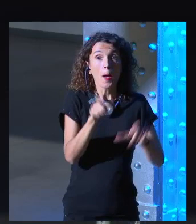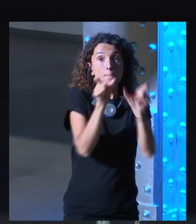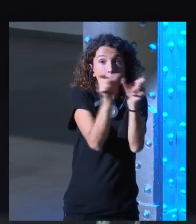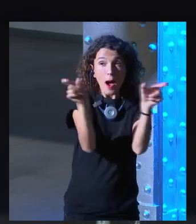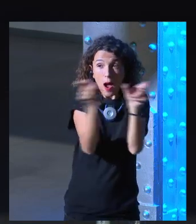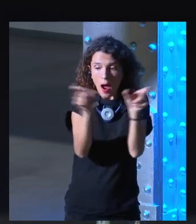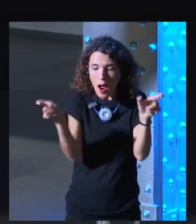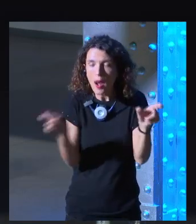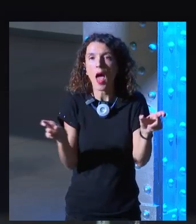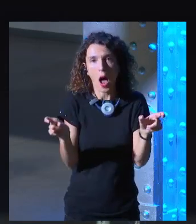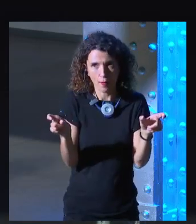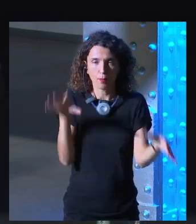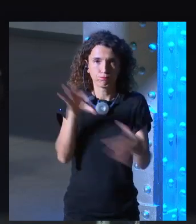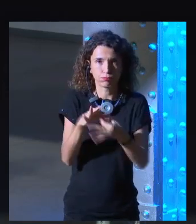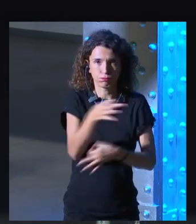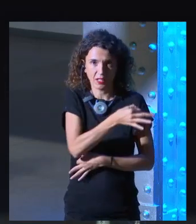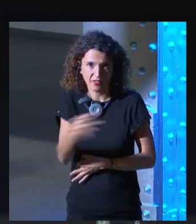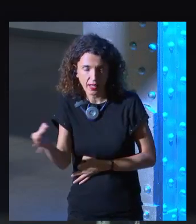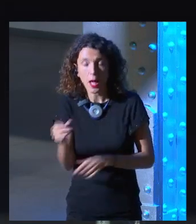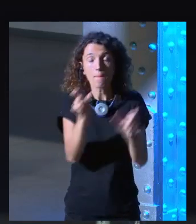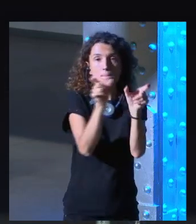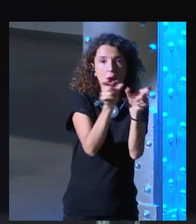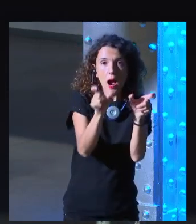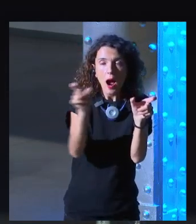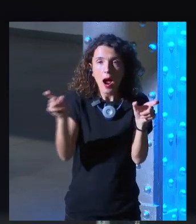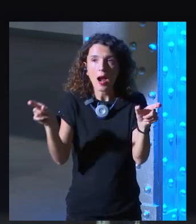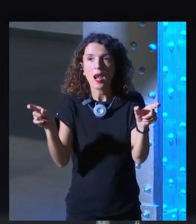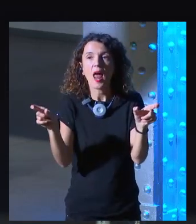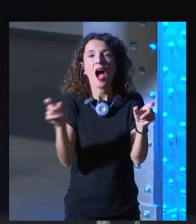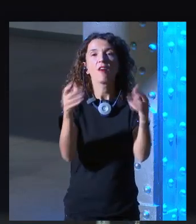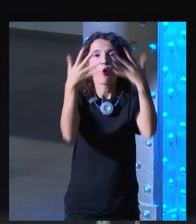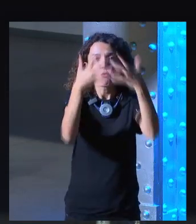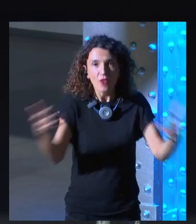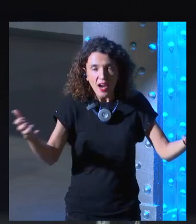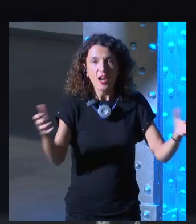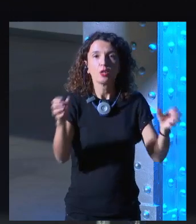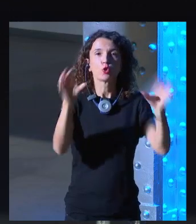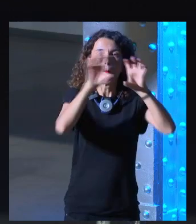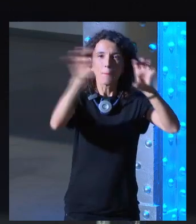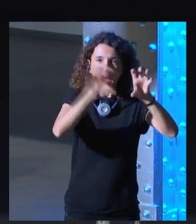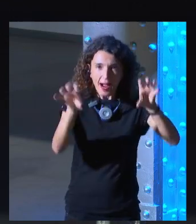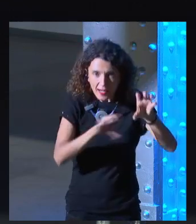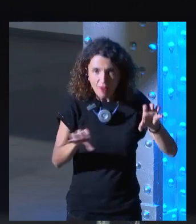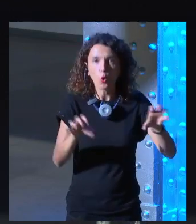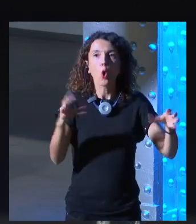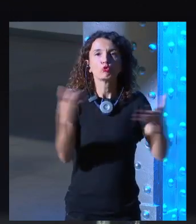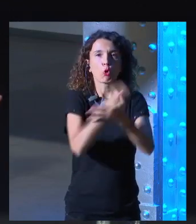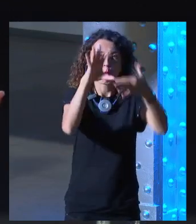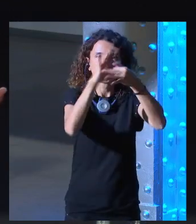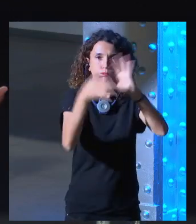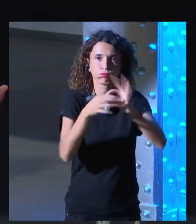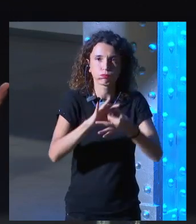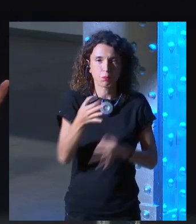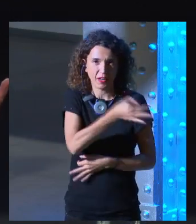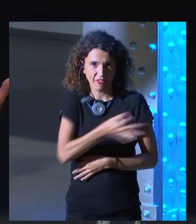and the paragraph within the thought that's on the page. But it starts always with those words. So for me, that's it. So there's a musicality